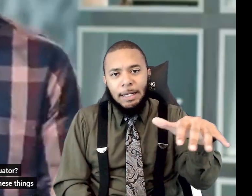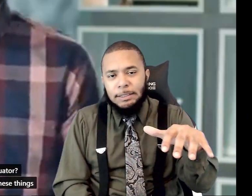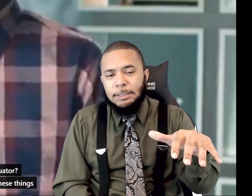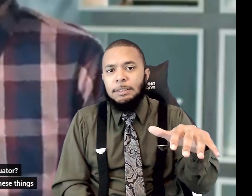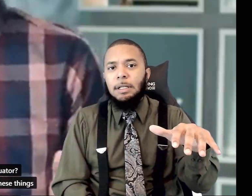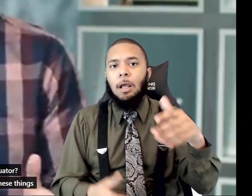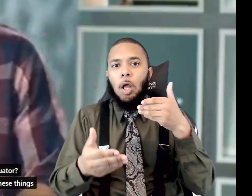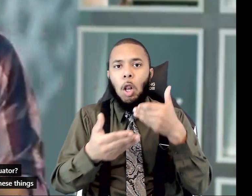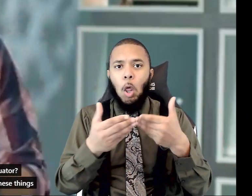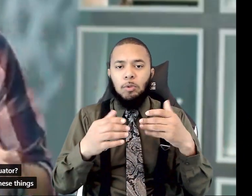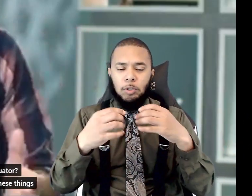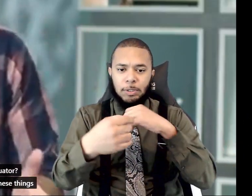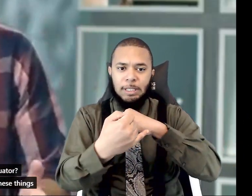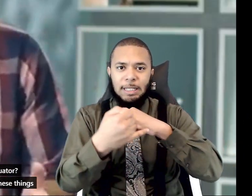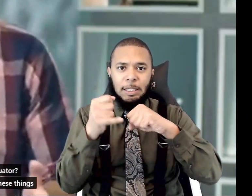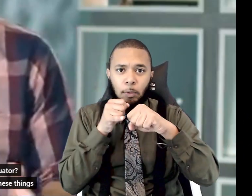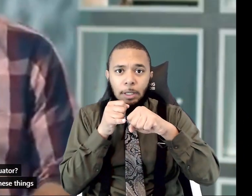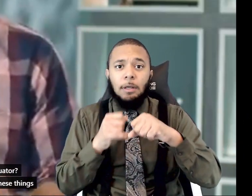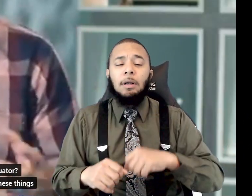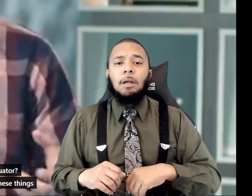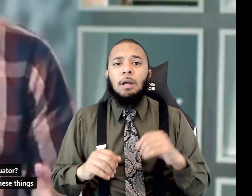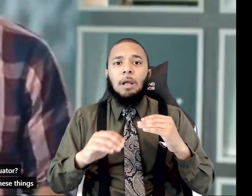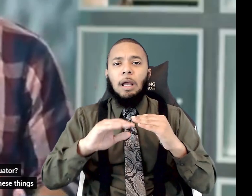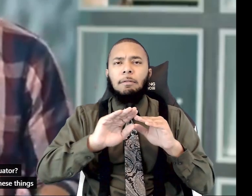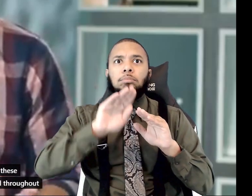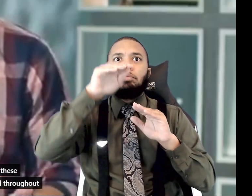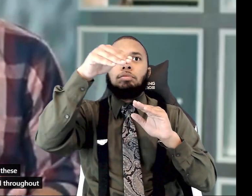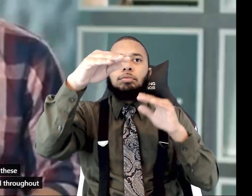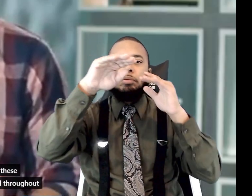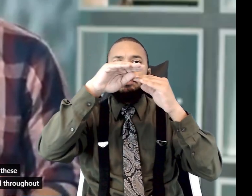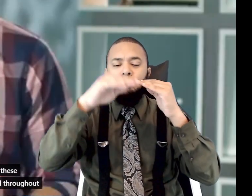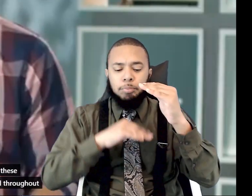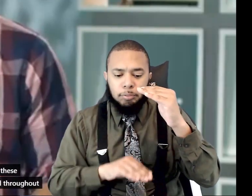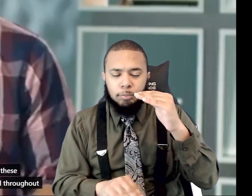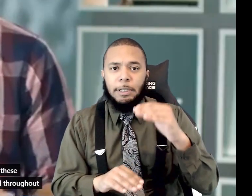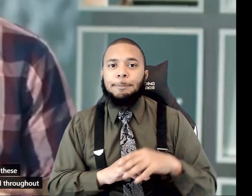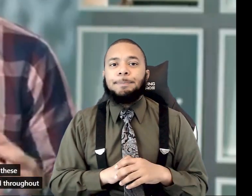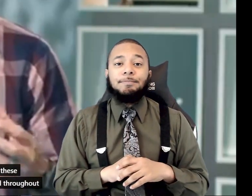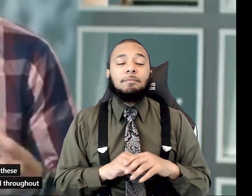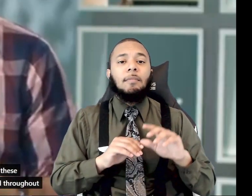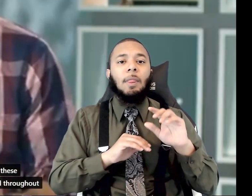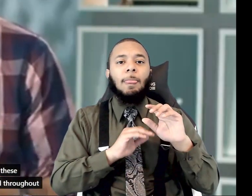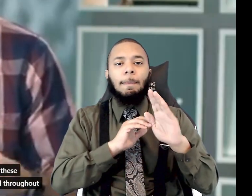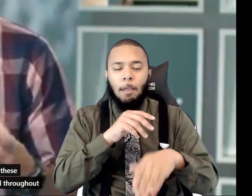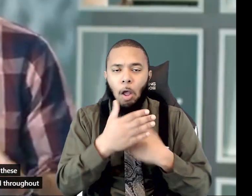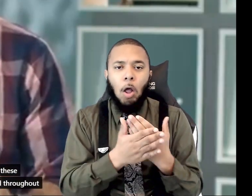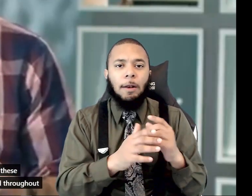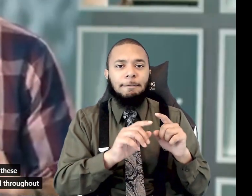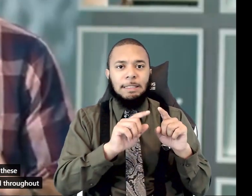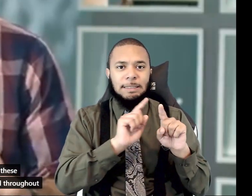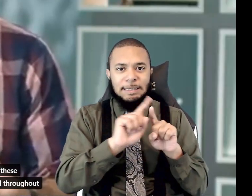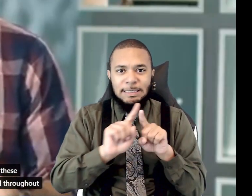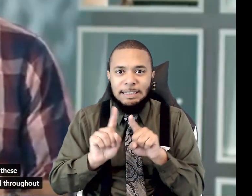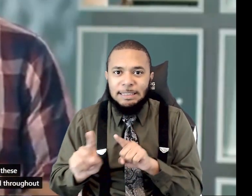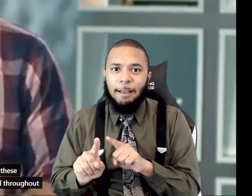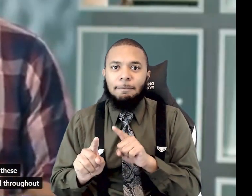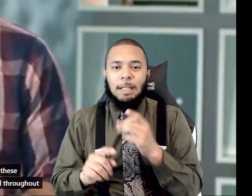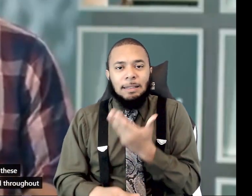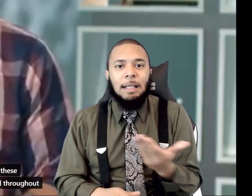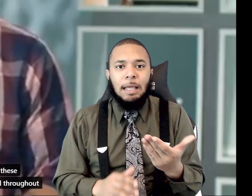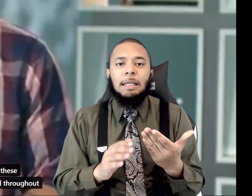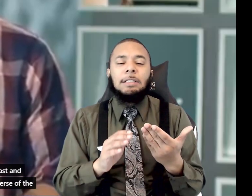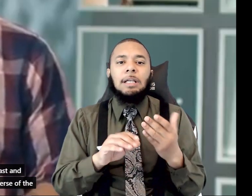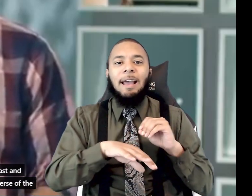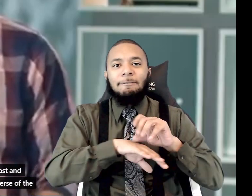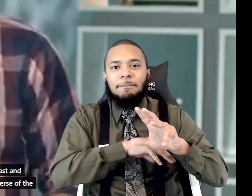to the equator, what's the elevation, all of these things play a factor in creating these unique ecosystems that we